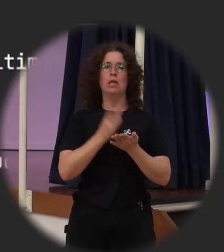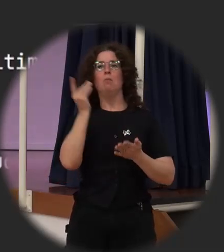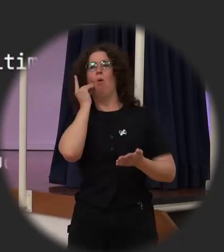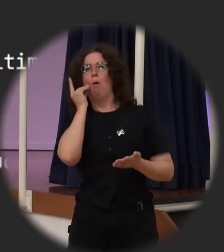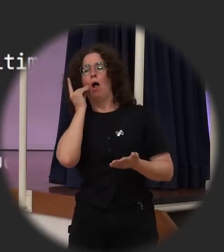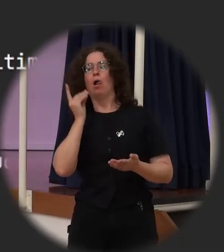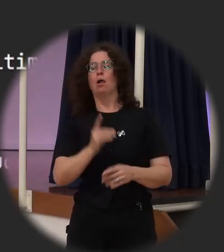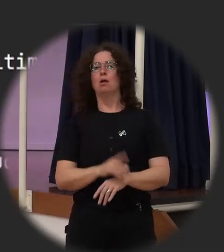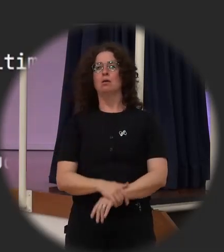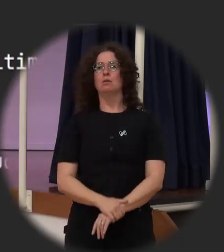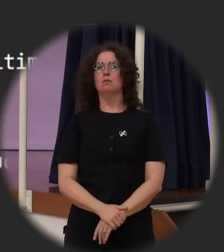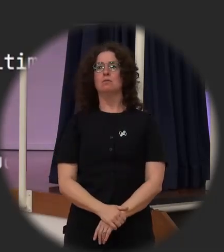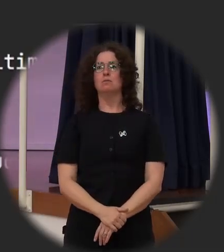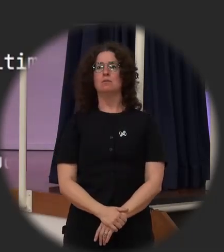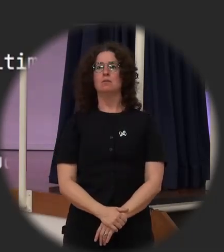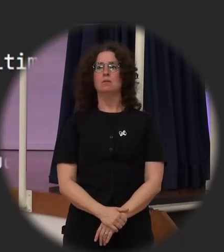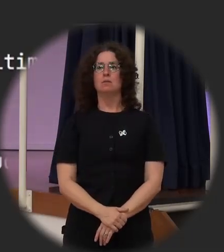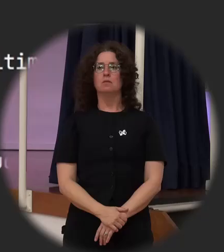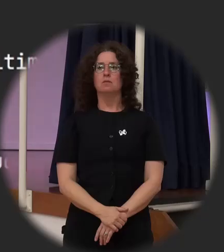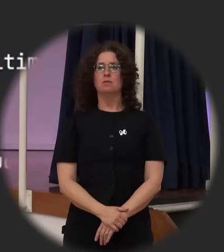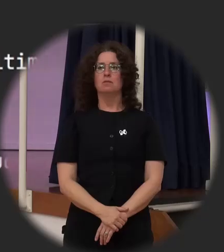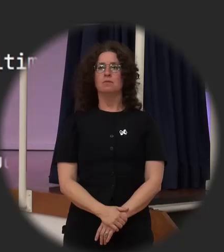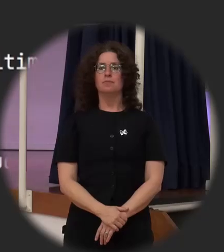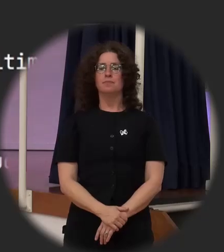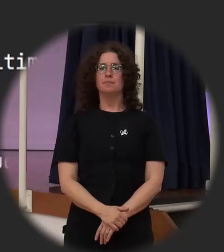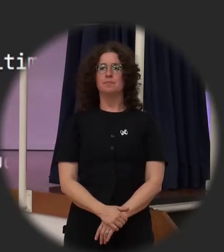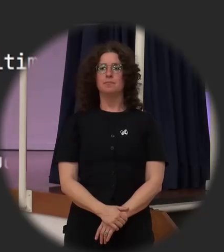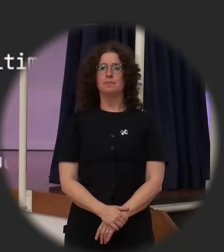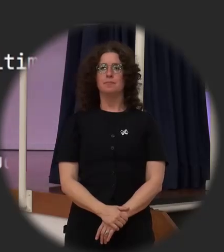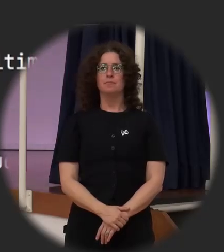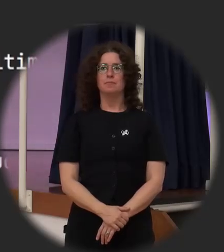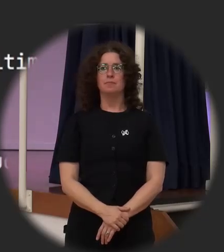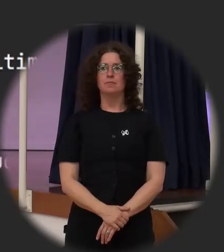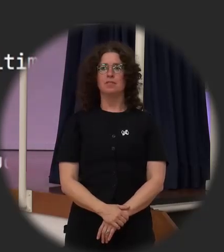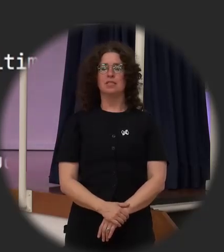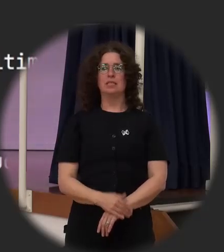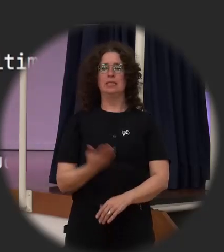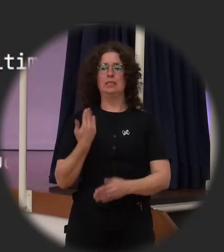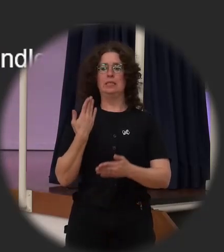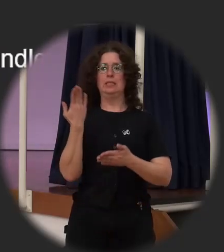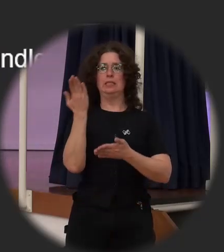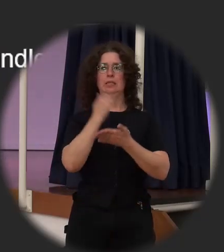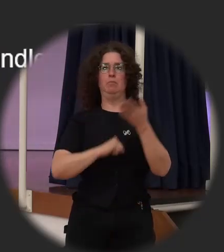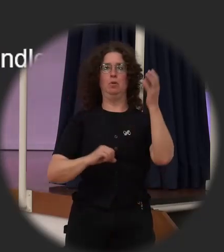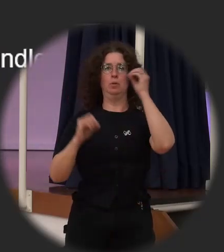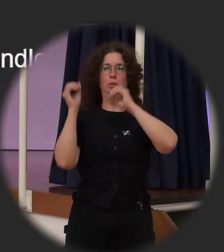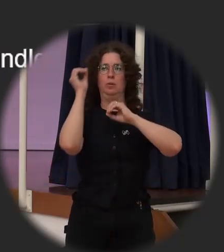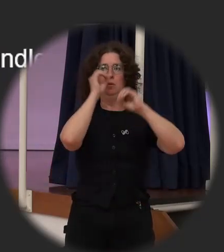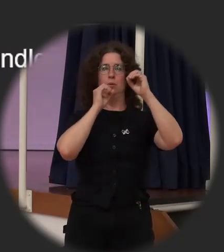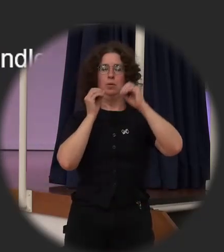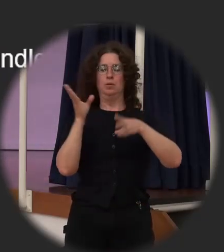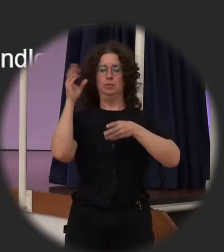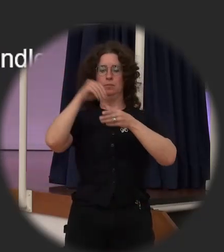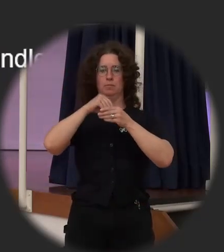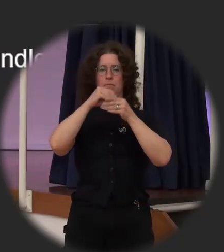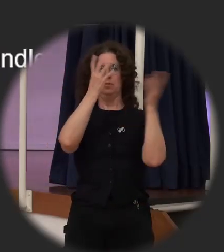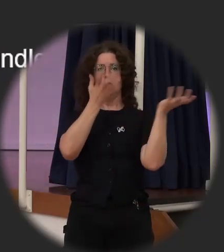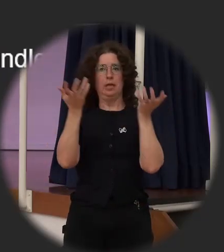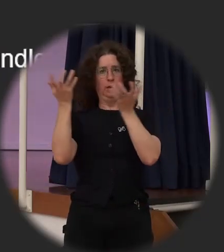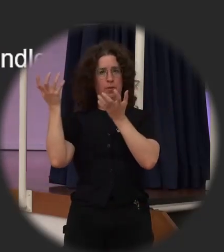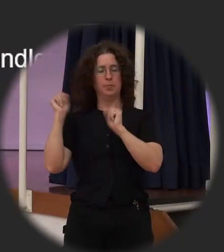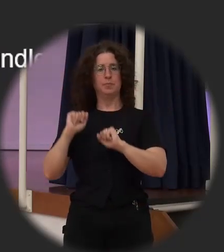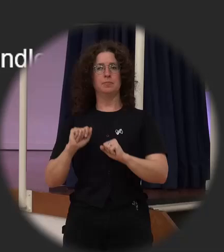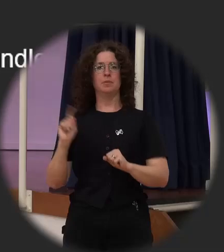applications. Since it's been bought by Google and integrated into Google Cloud Platform, they now have